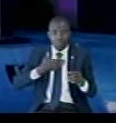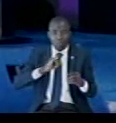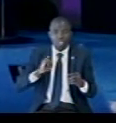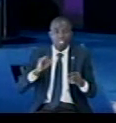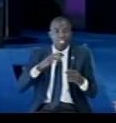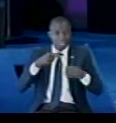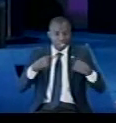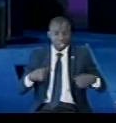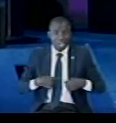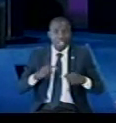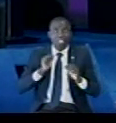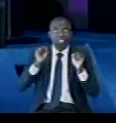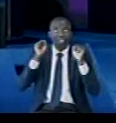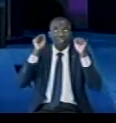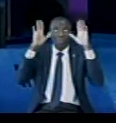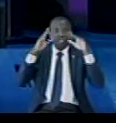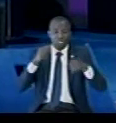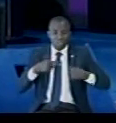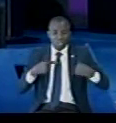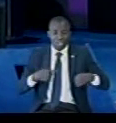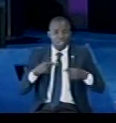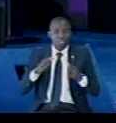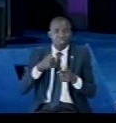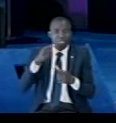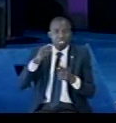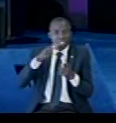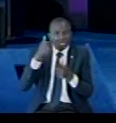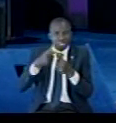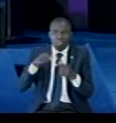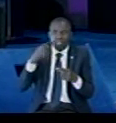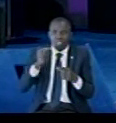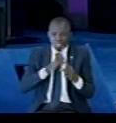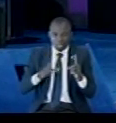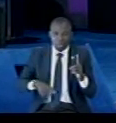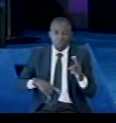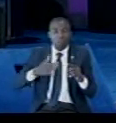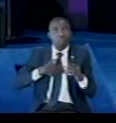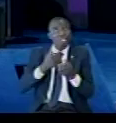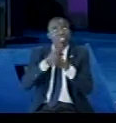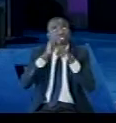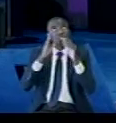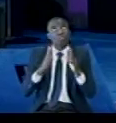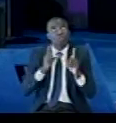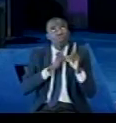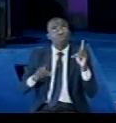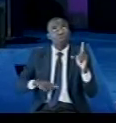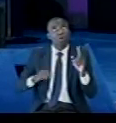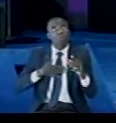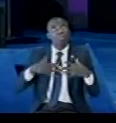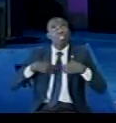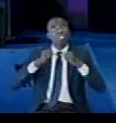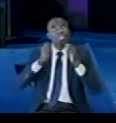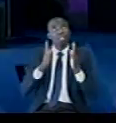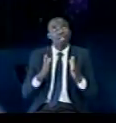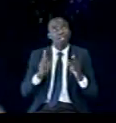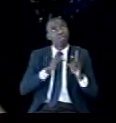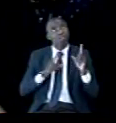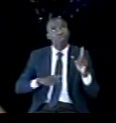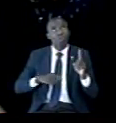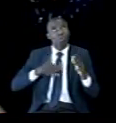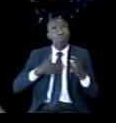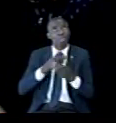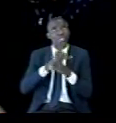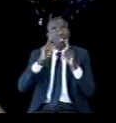a submissive heart, and you say, Lord, my Savior, Lord, my healer, Lord,